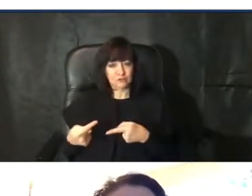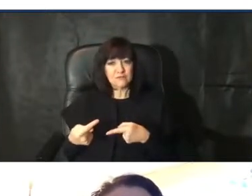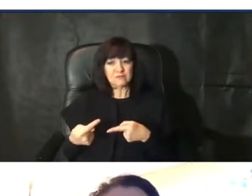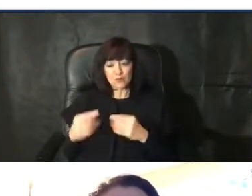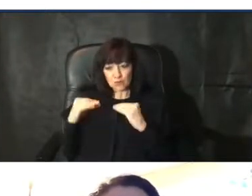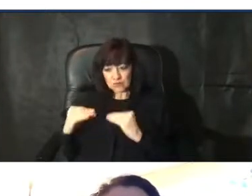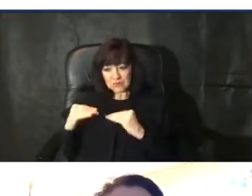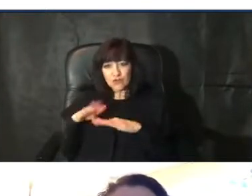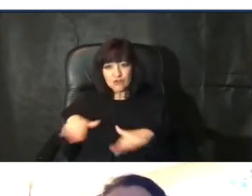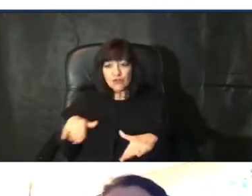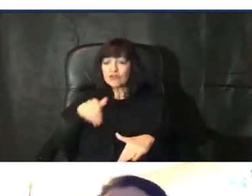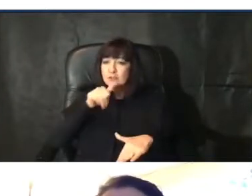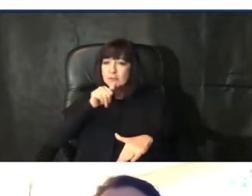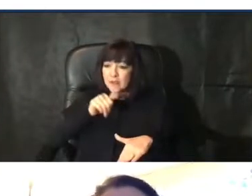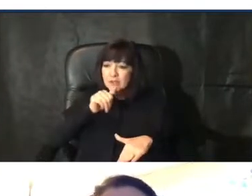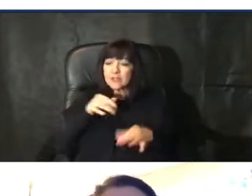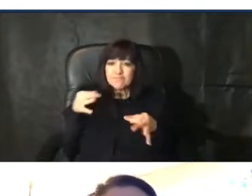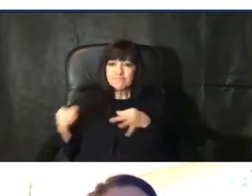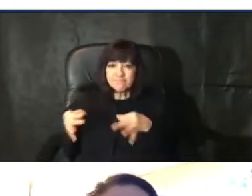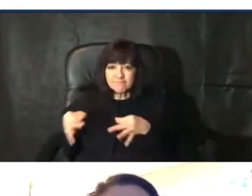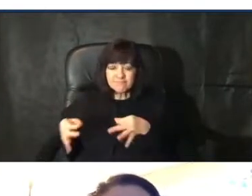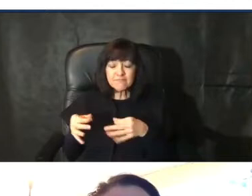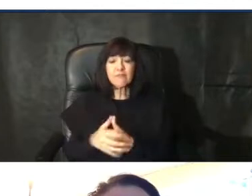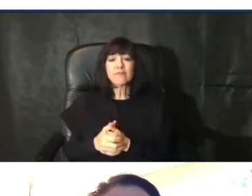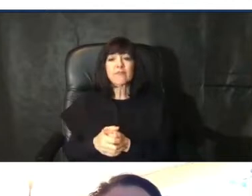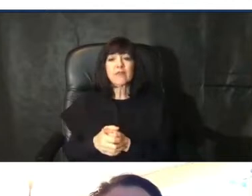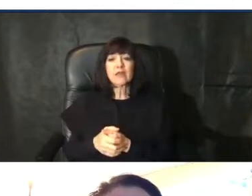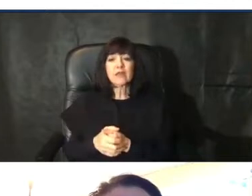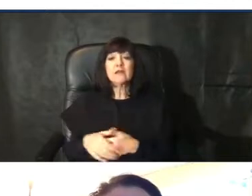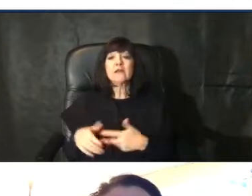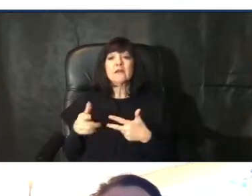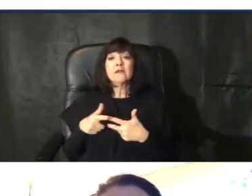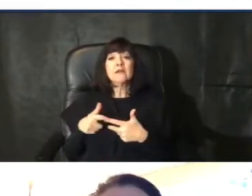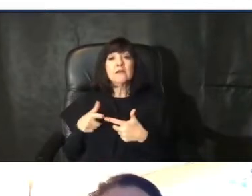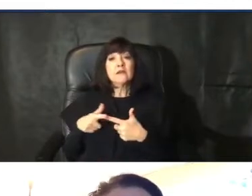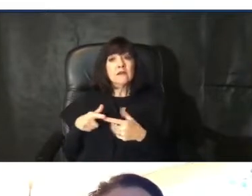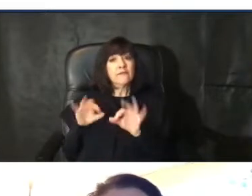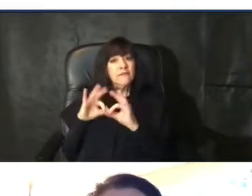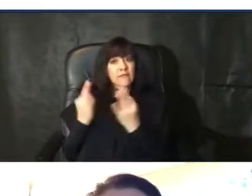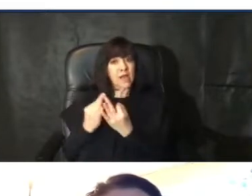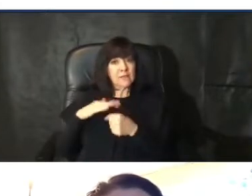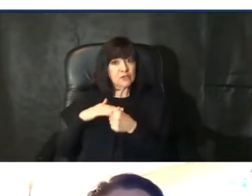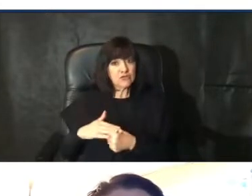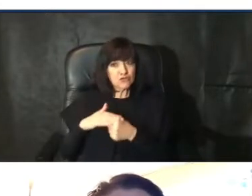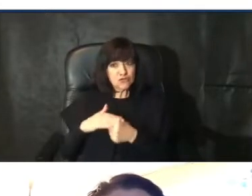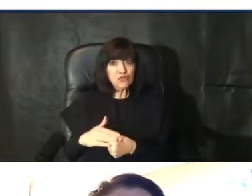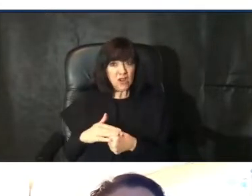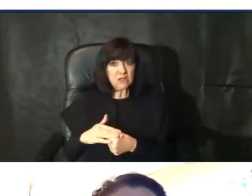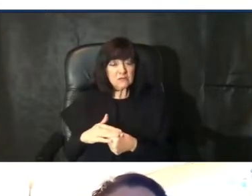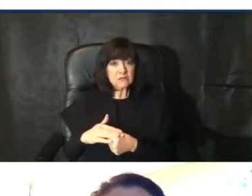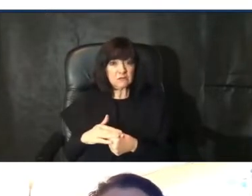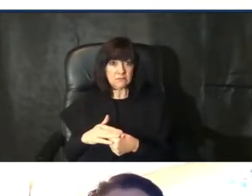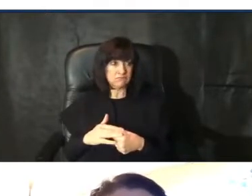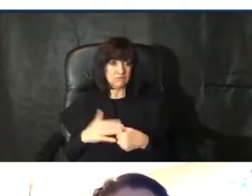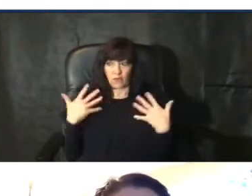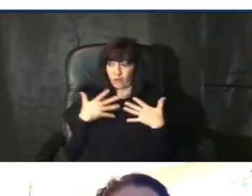Let's see. And then, the families are also stressed about, is my family going to be sick? Are we